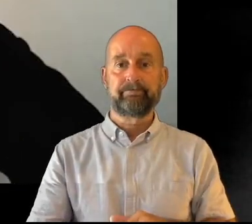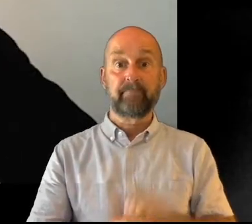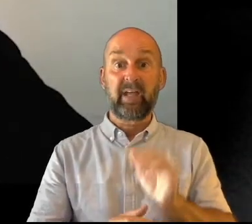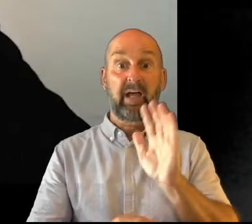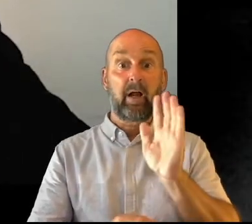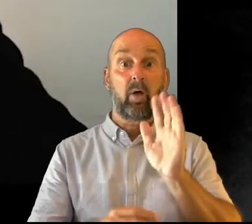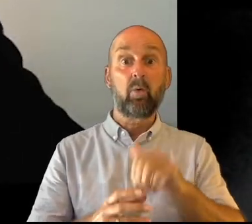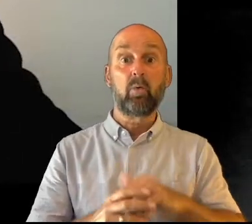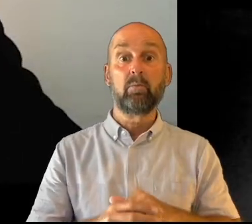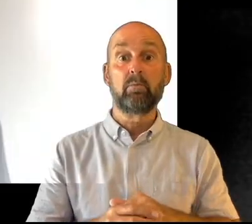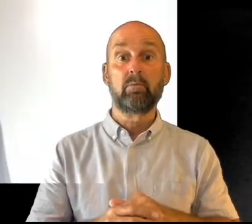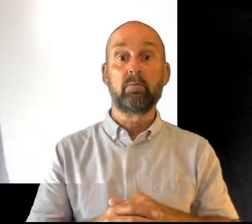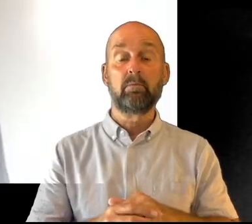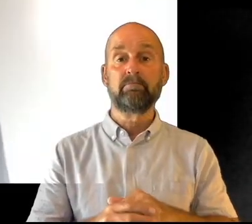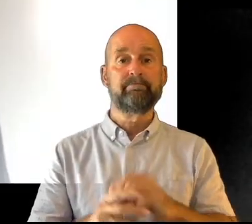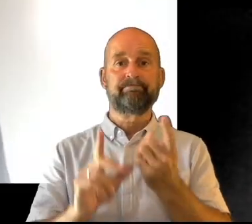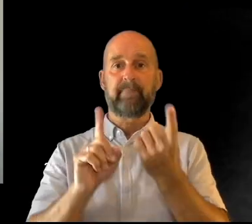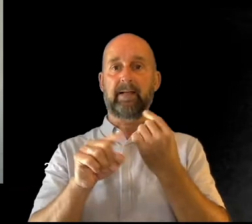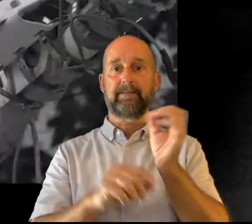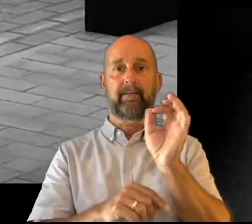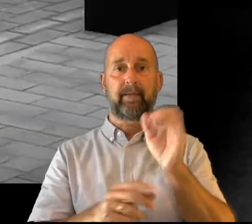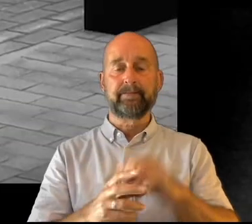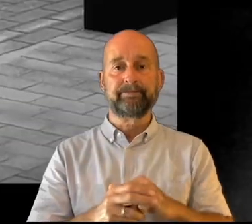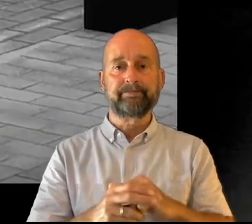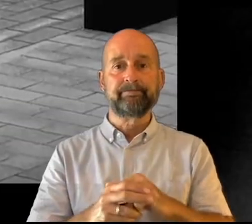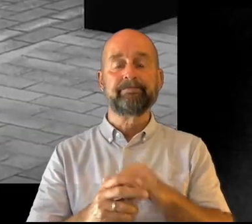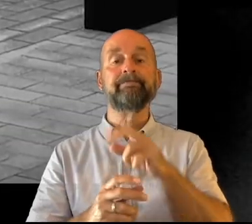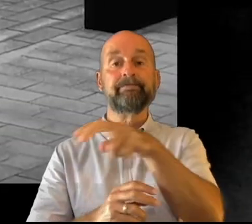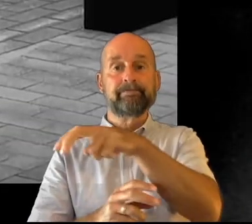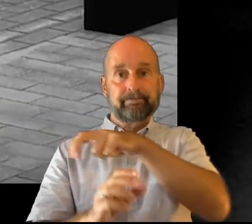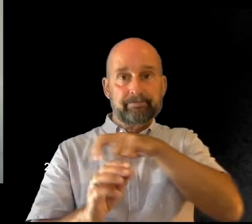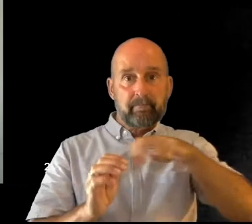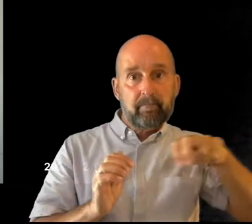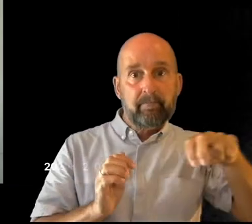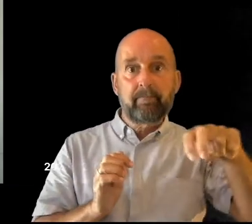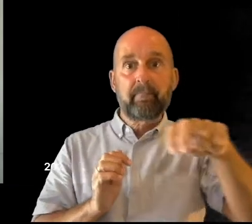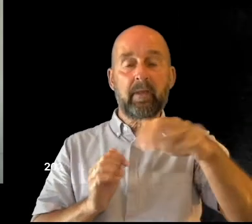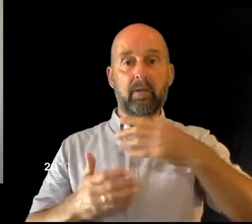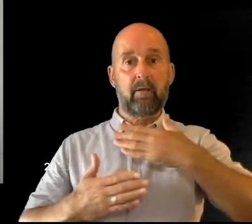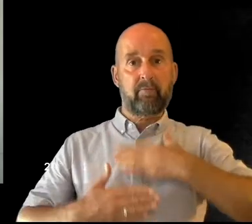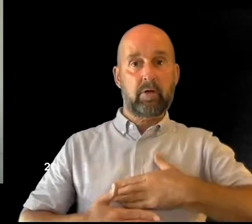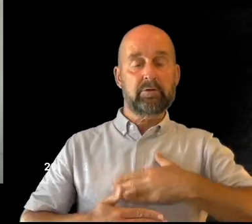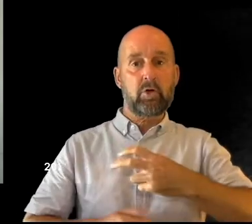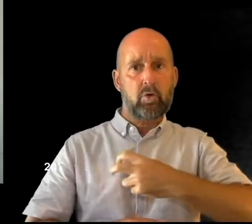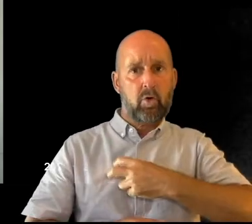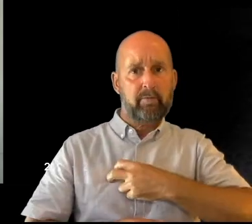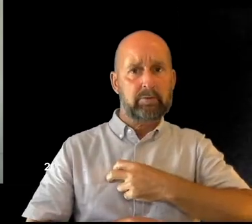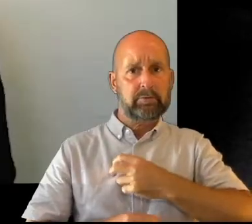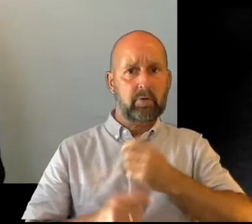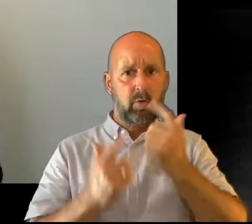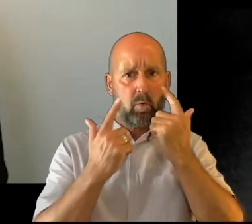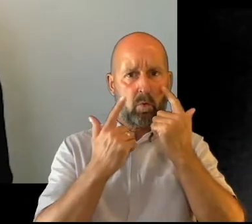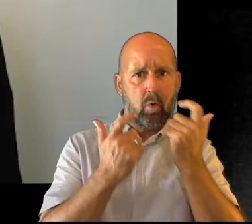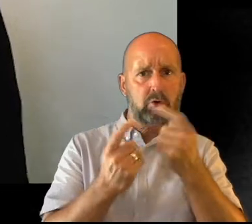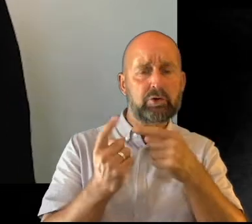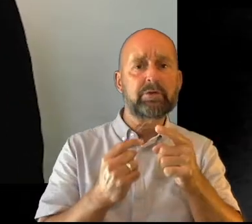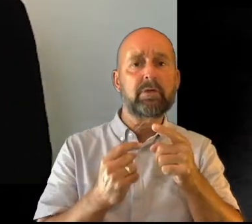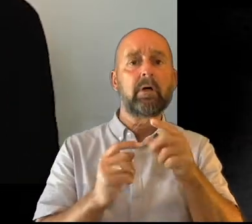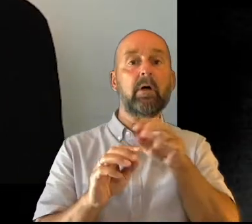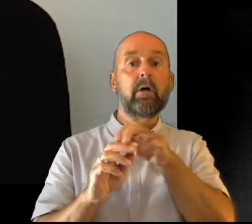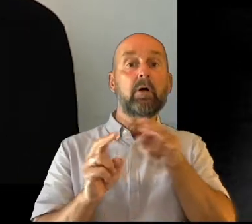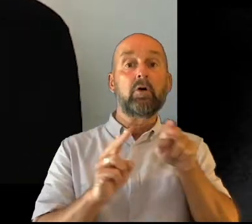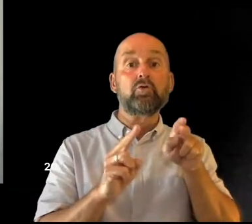Hello? No answer. Samrah makes her way to the front of the shop. She's nervous and cautious. As soon as she steps